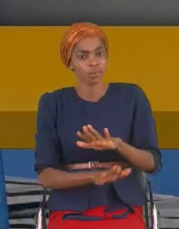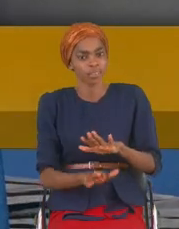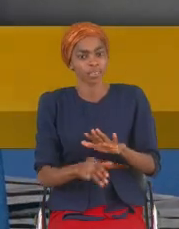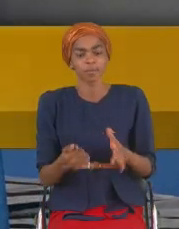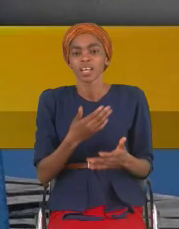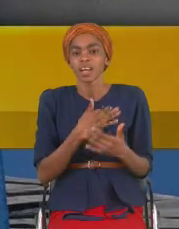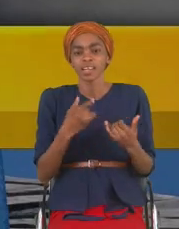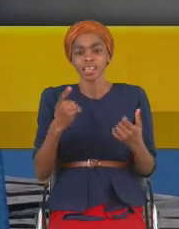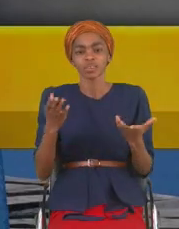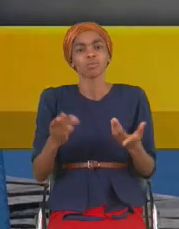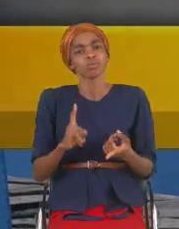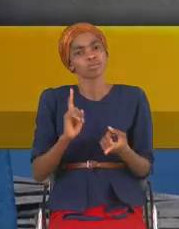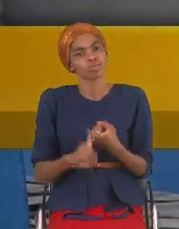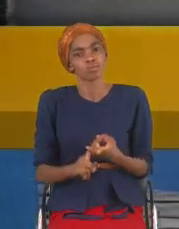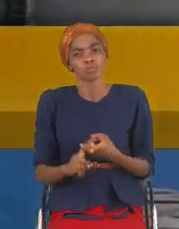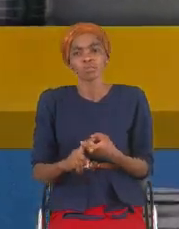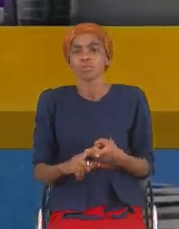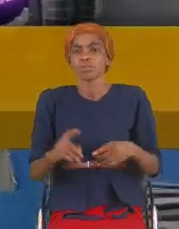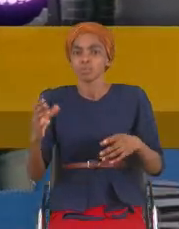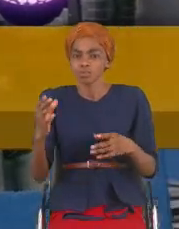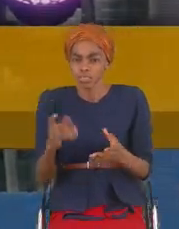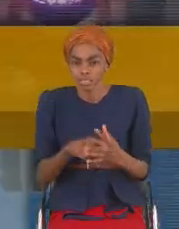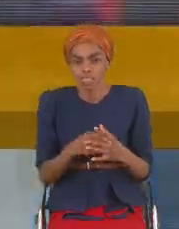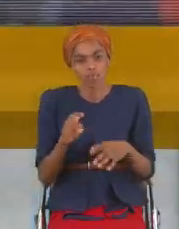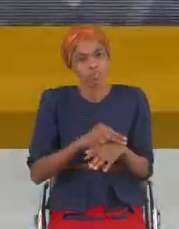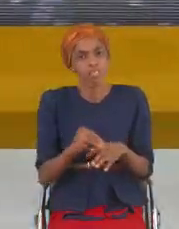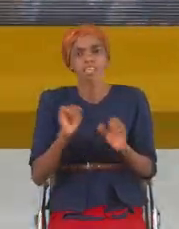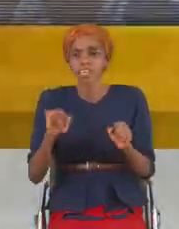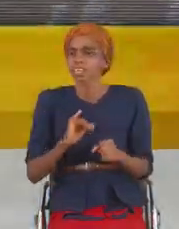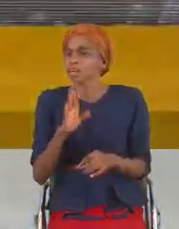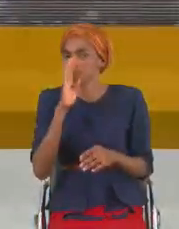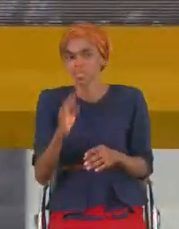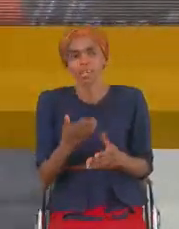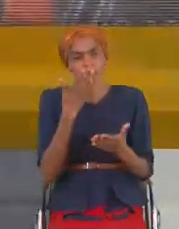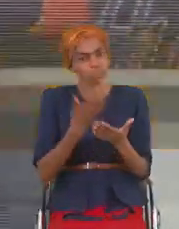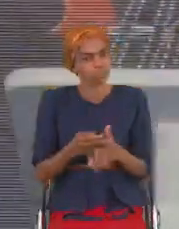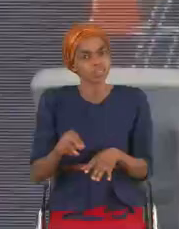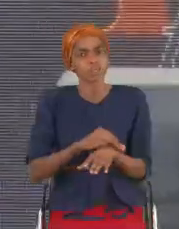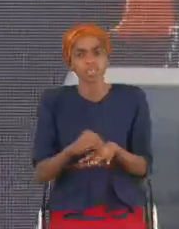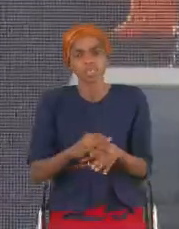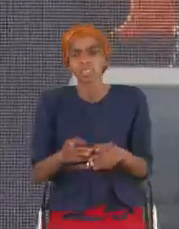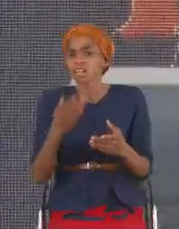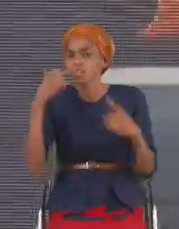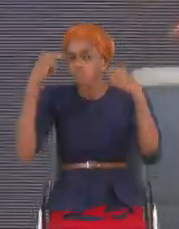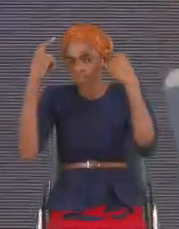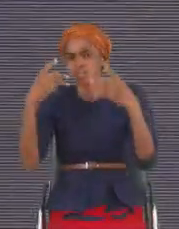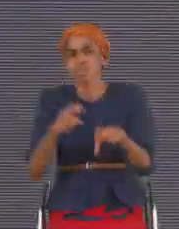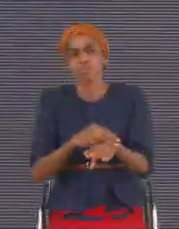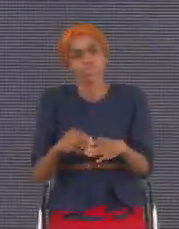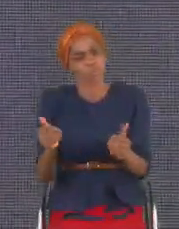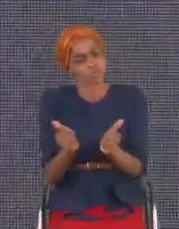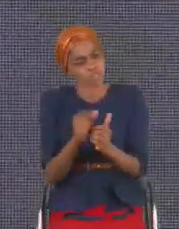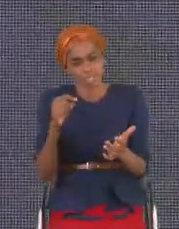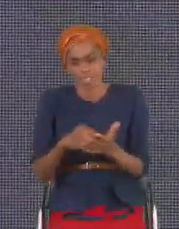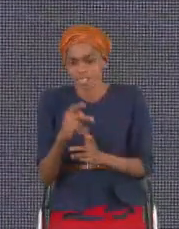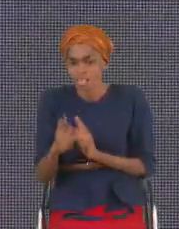ministry. Can I be a minister, an effective minister, a successful minister with this kind